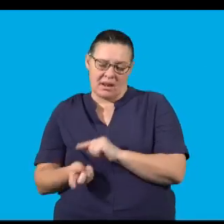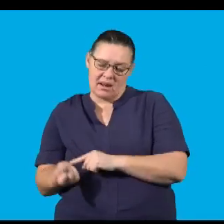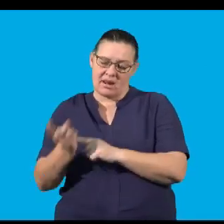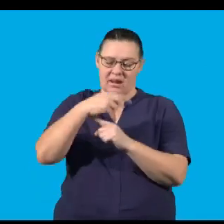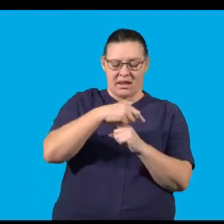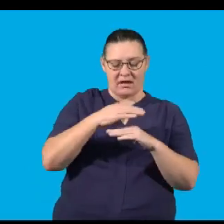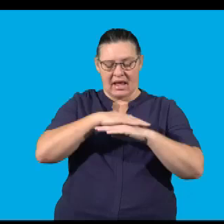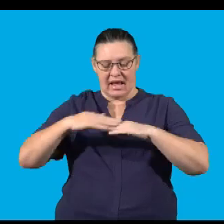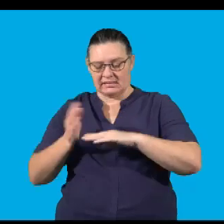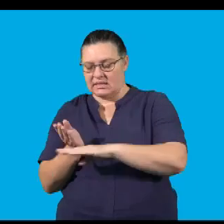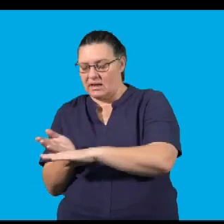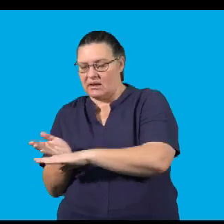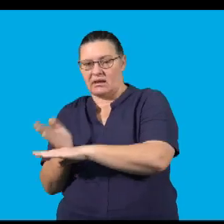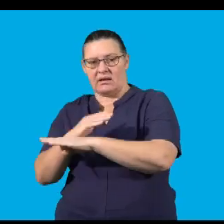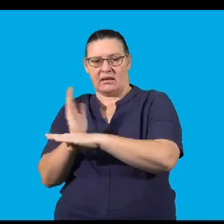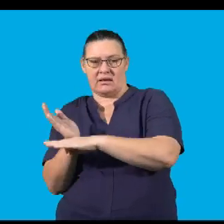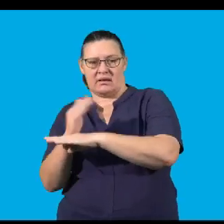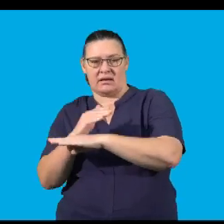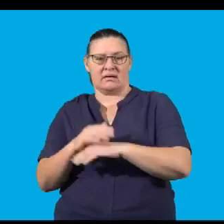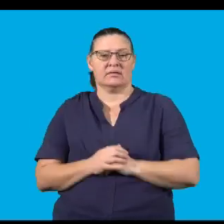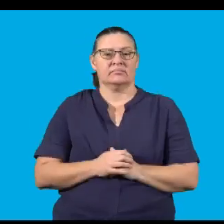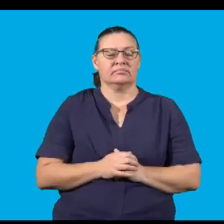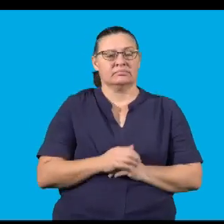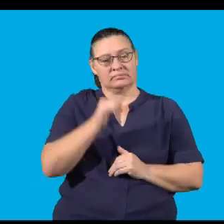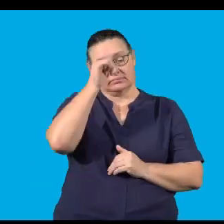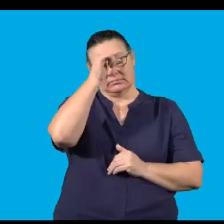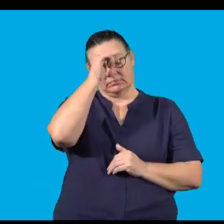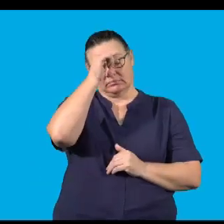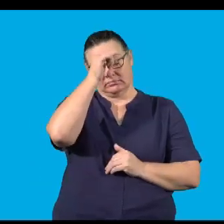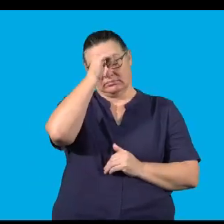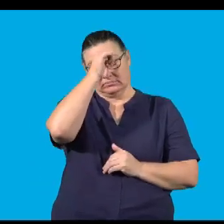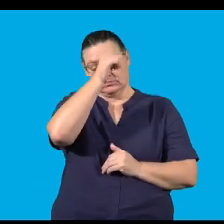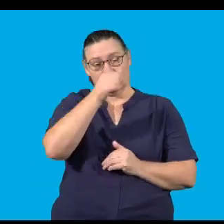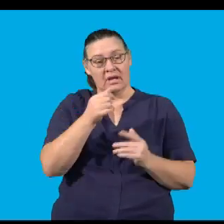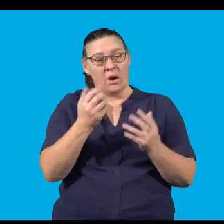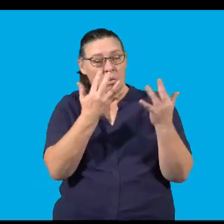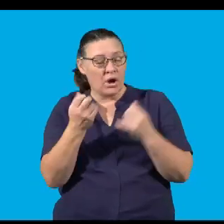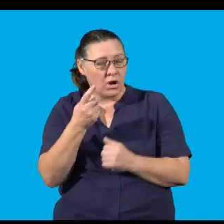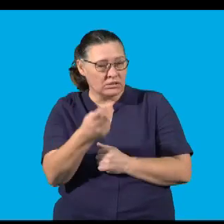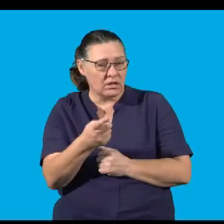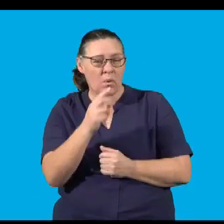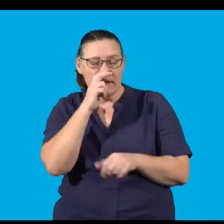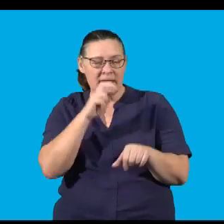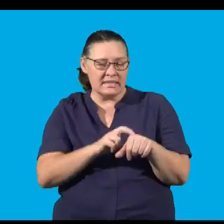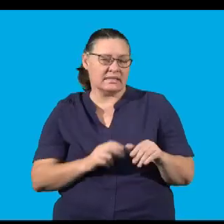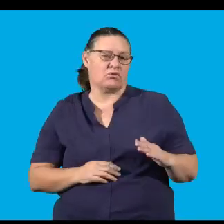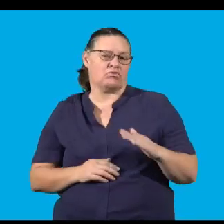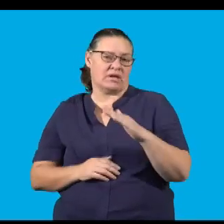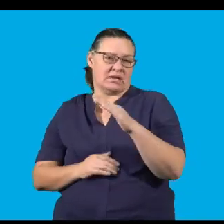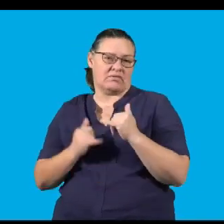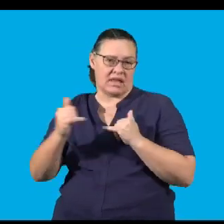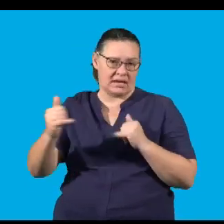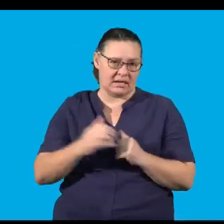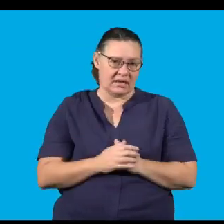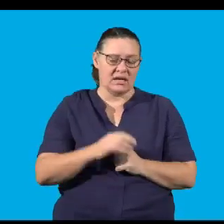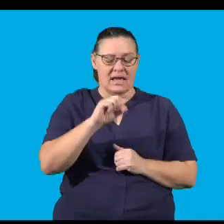anti-clockwise direction. So as you can see, they've marked that off as theta. When we work out the angle of inclination, we need the gradient of the line. So we need